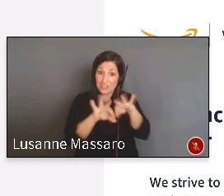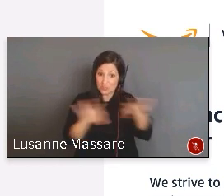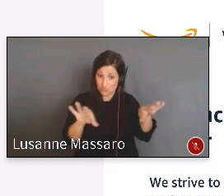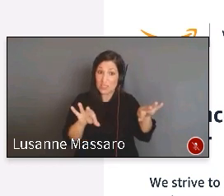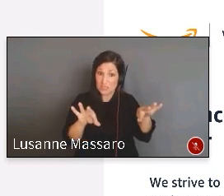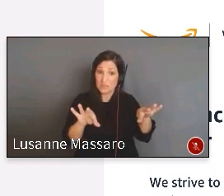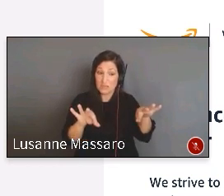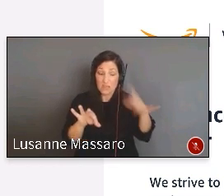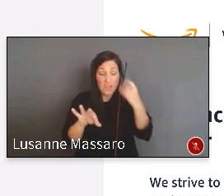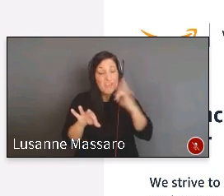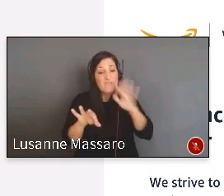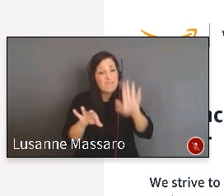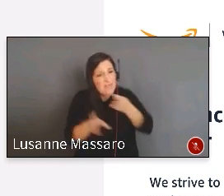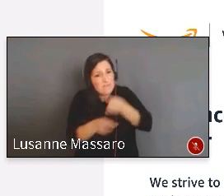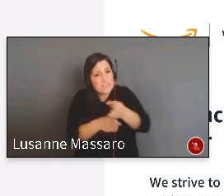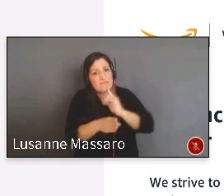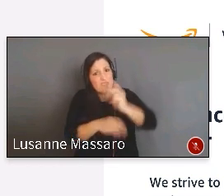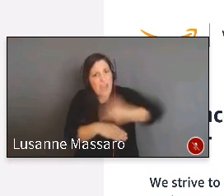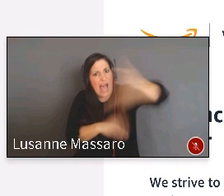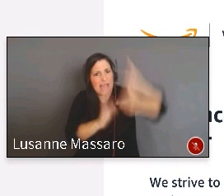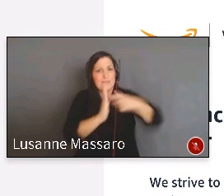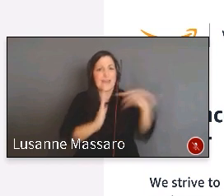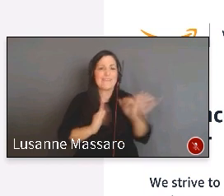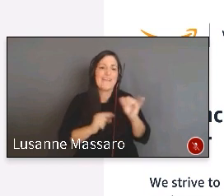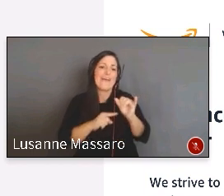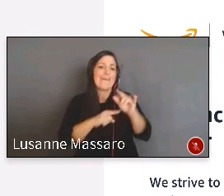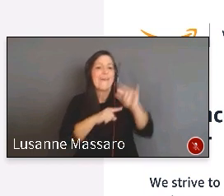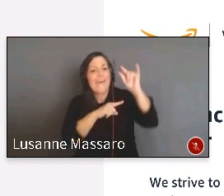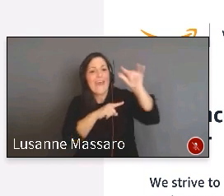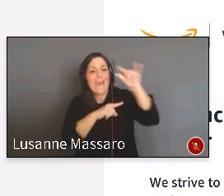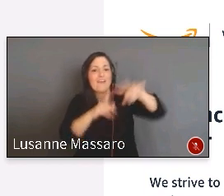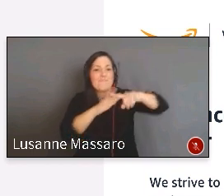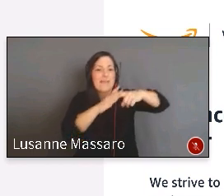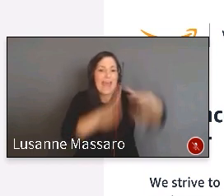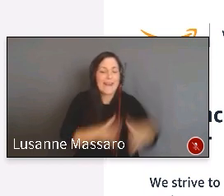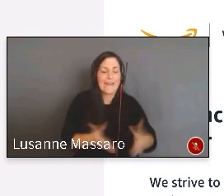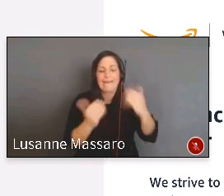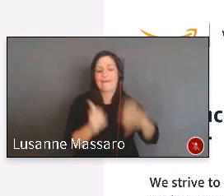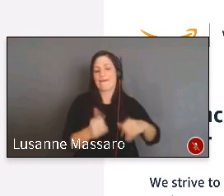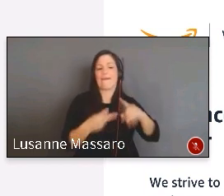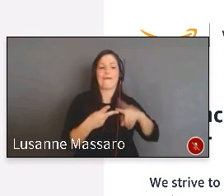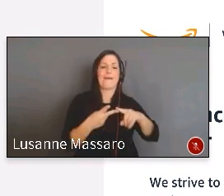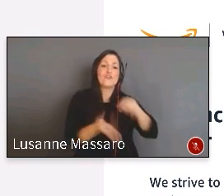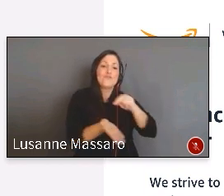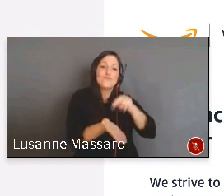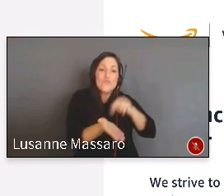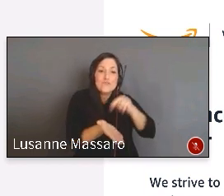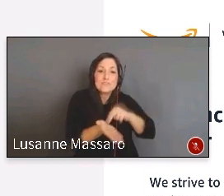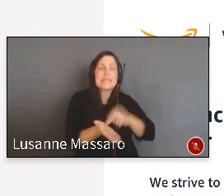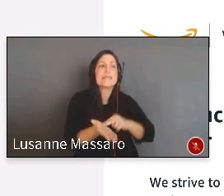high demand occupations such as aircraft mechanic, nursing. I believe that they